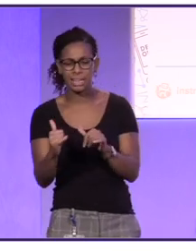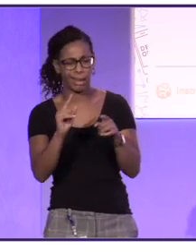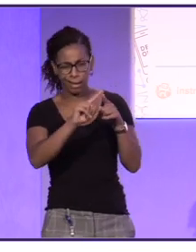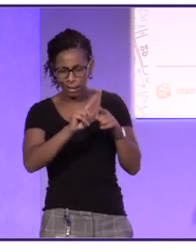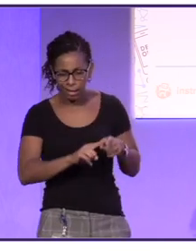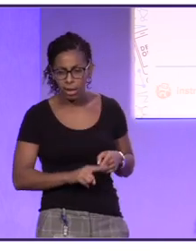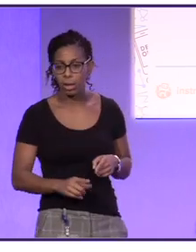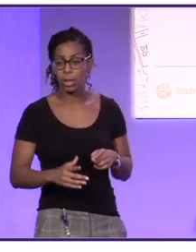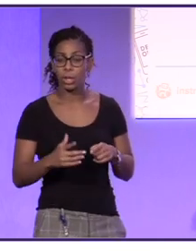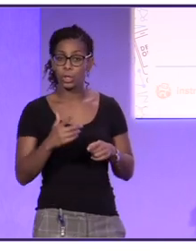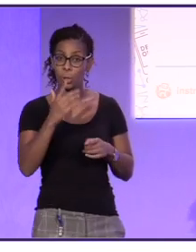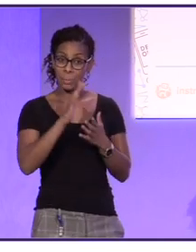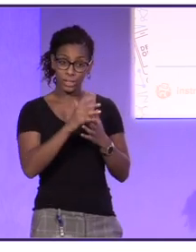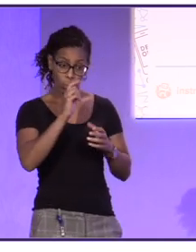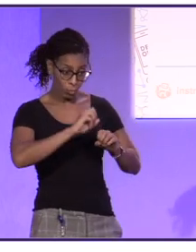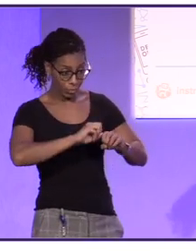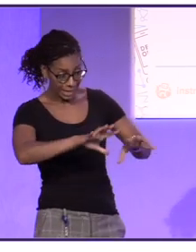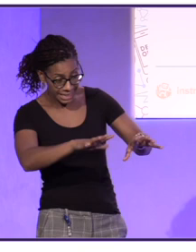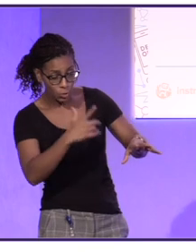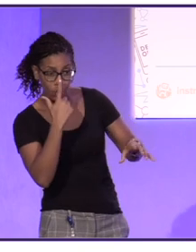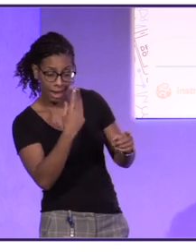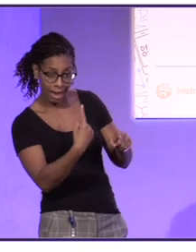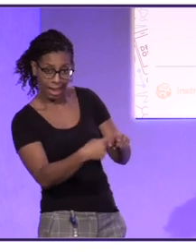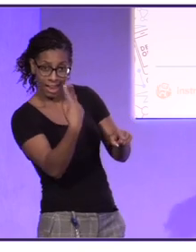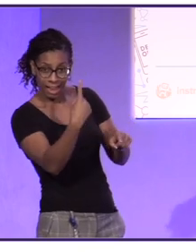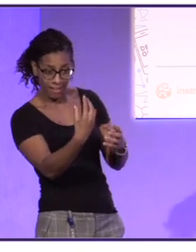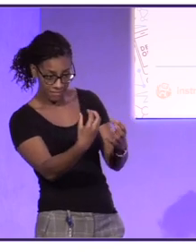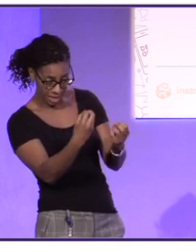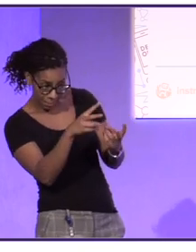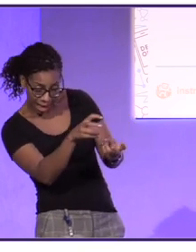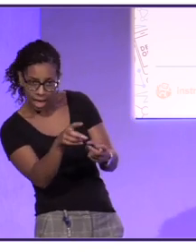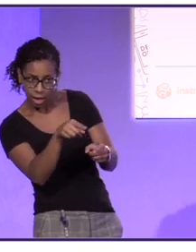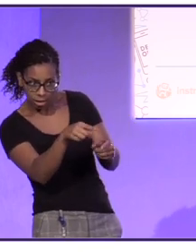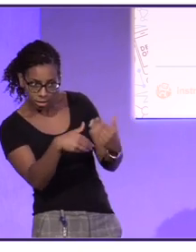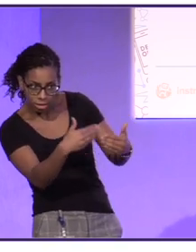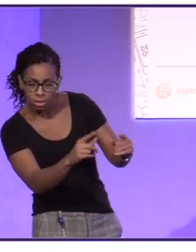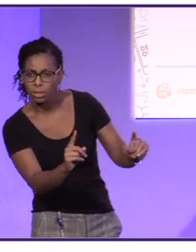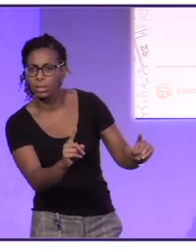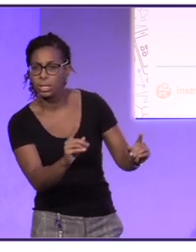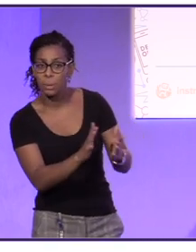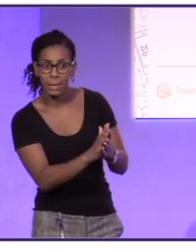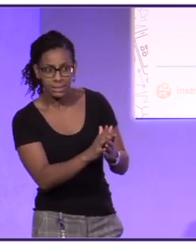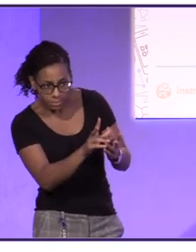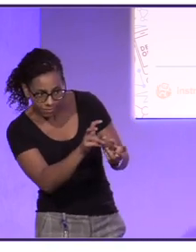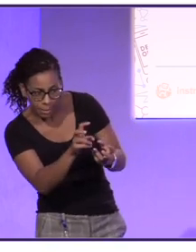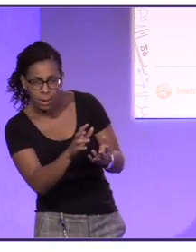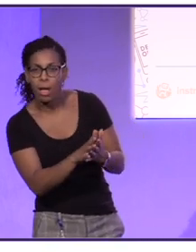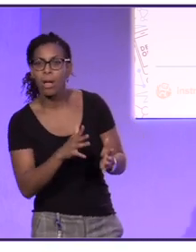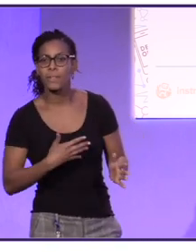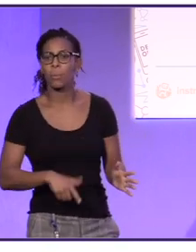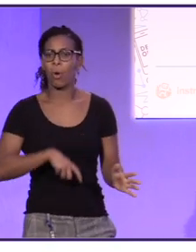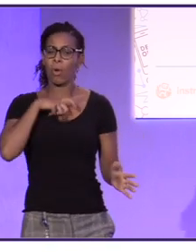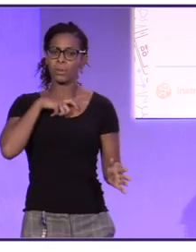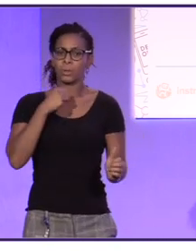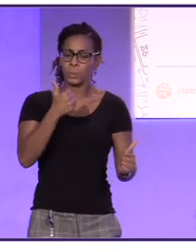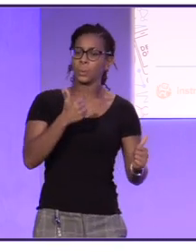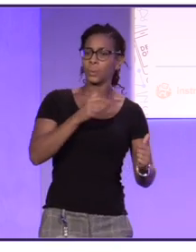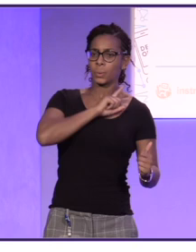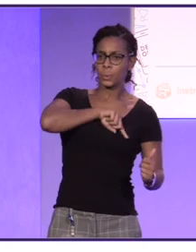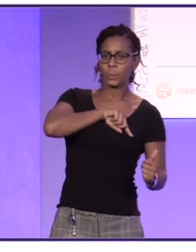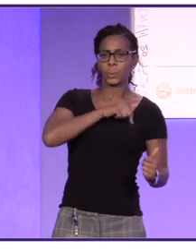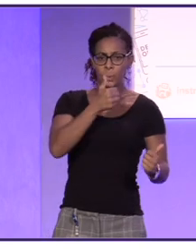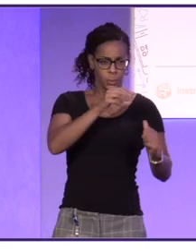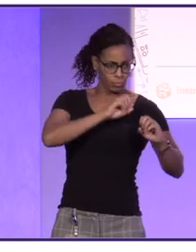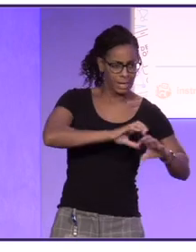so that you can get feedback on your release as quickly as possible. And that gives you confidence to go home